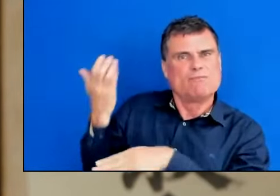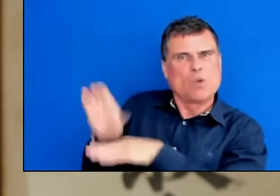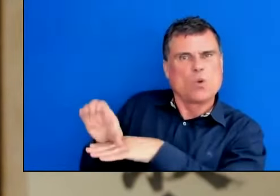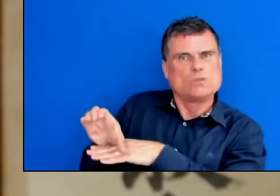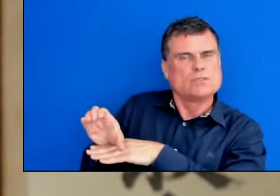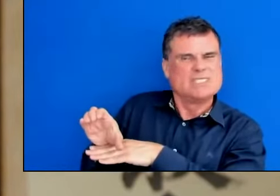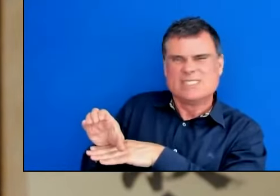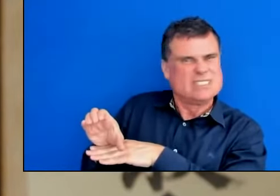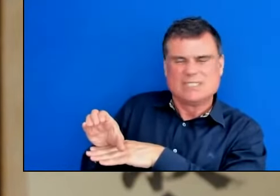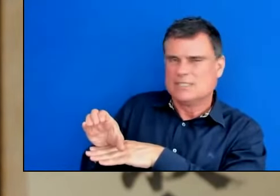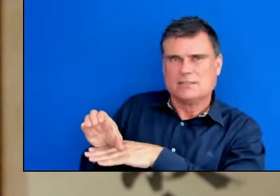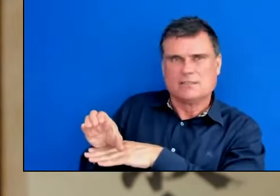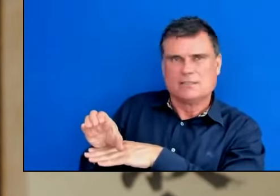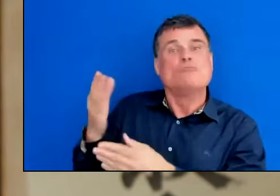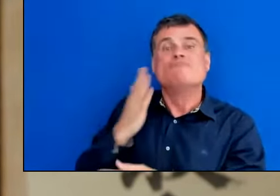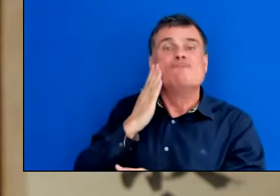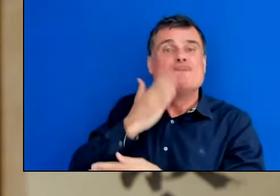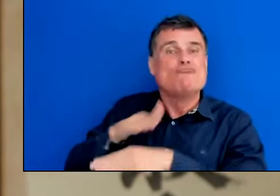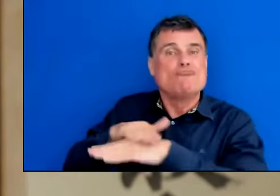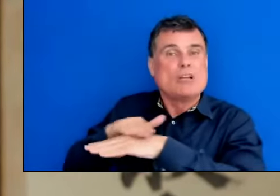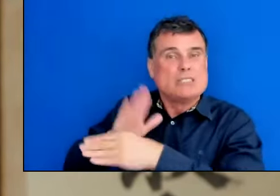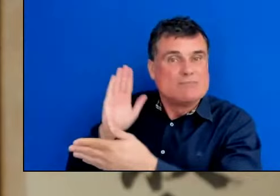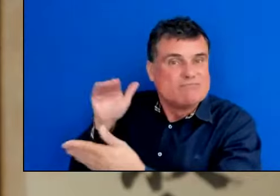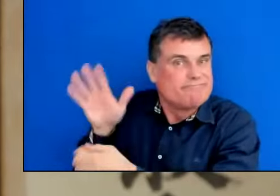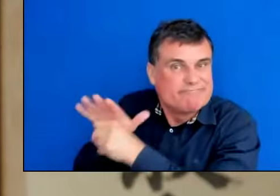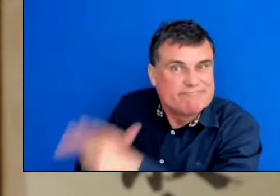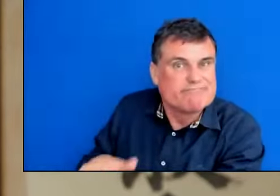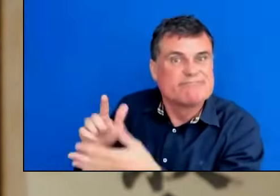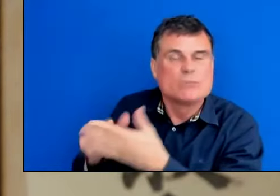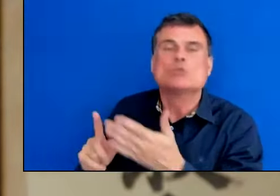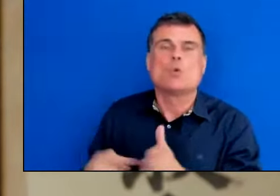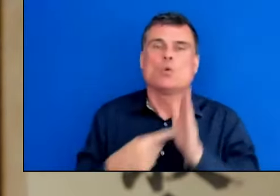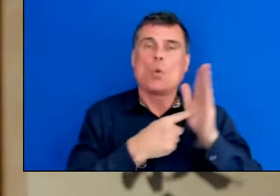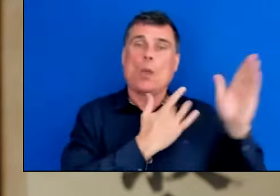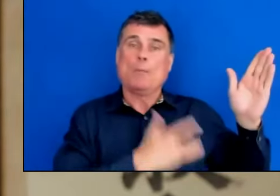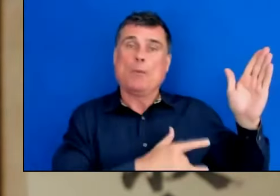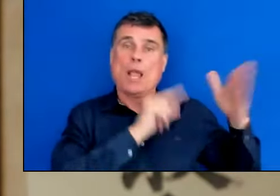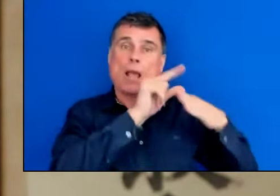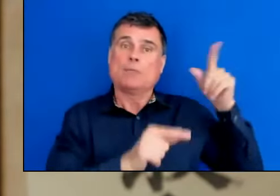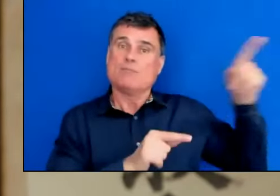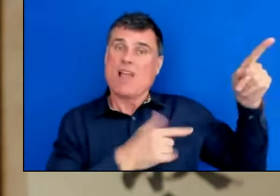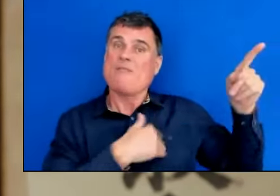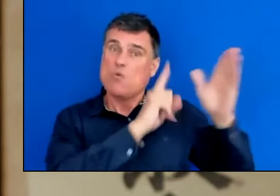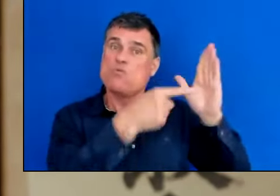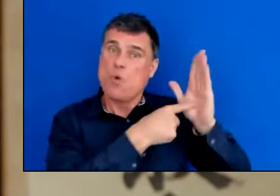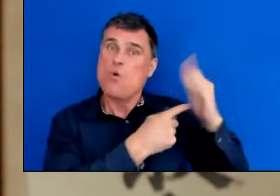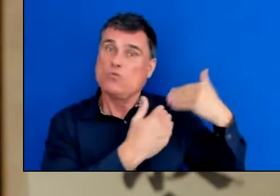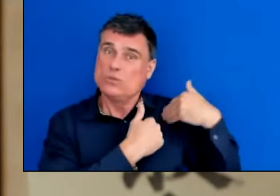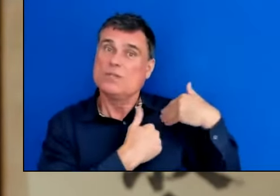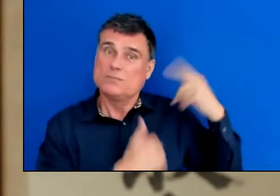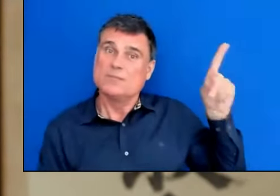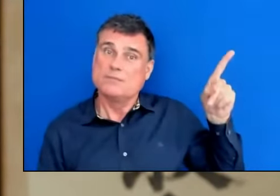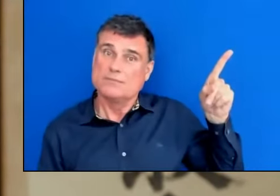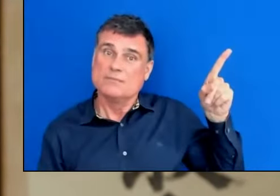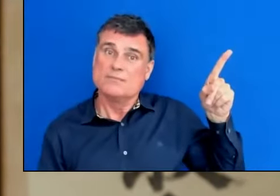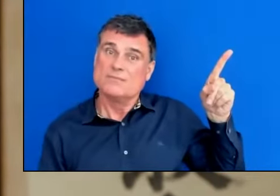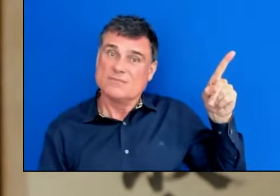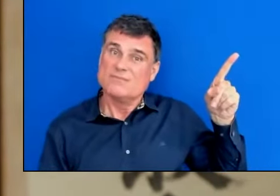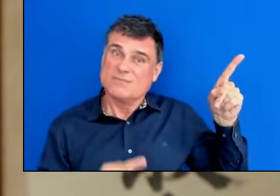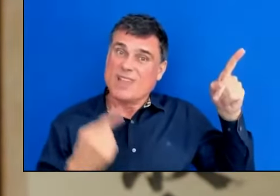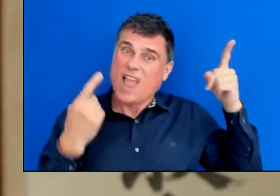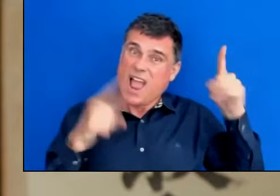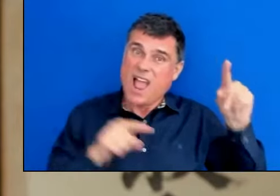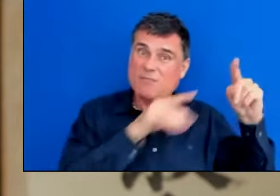of systemic racism. We must acknowledge the part that the provincial government played in what happened to these thousands of